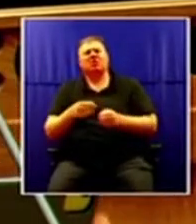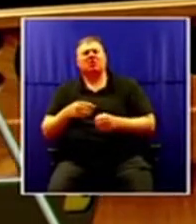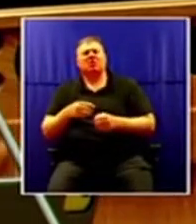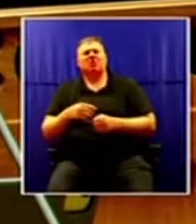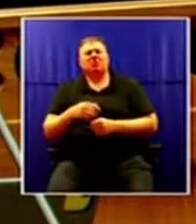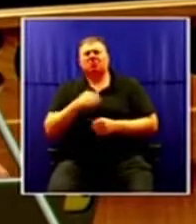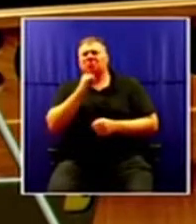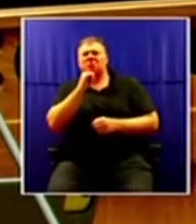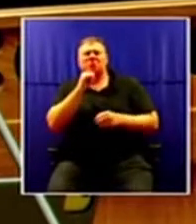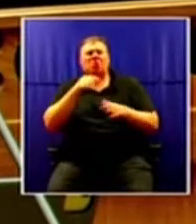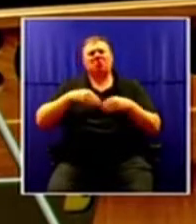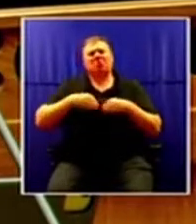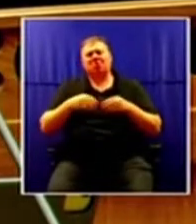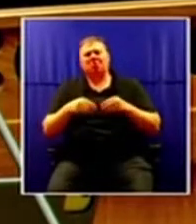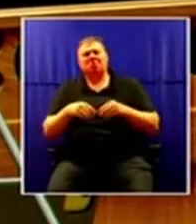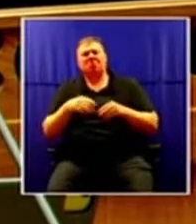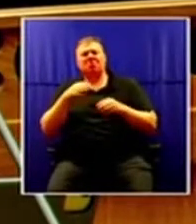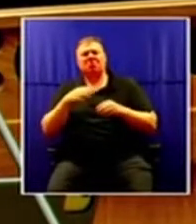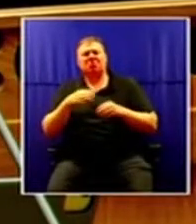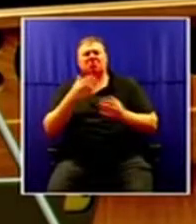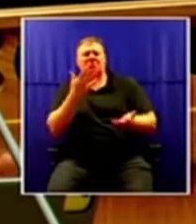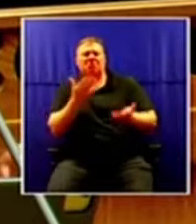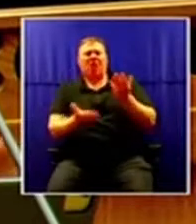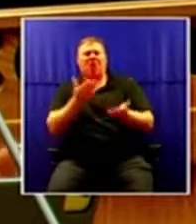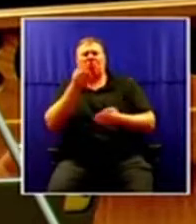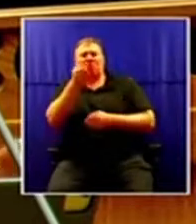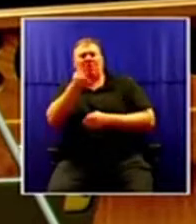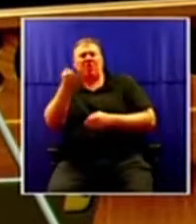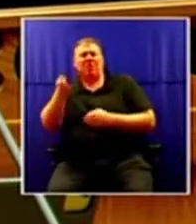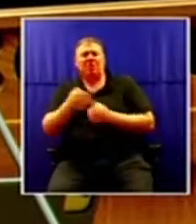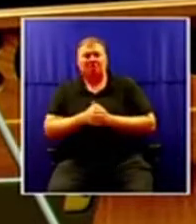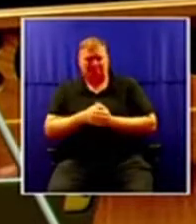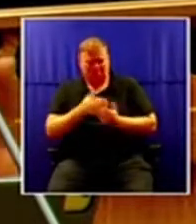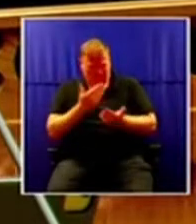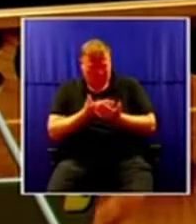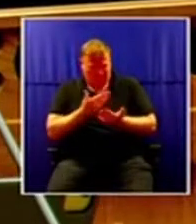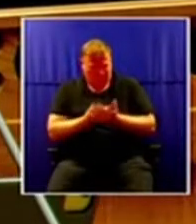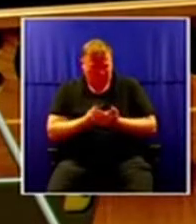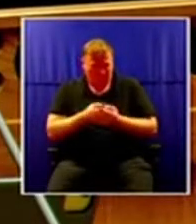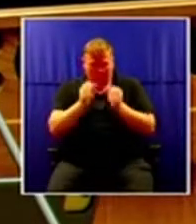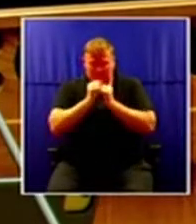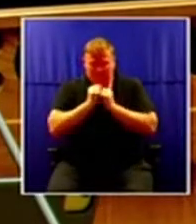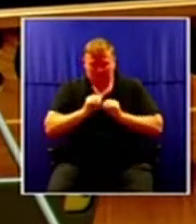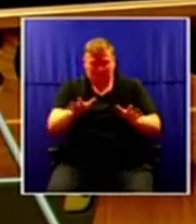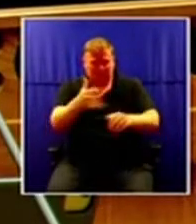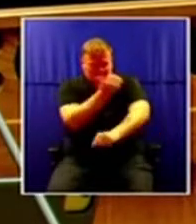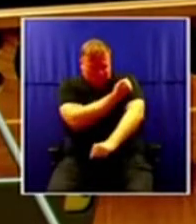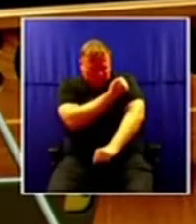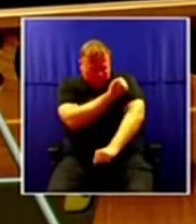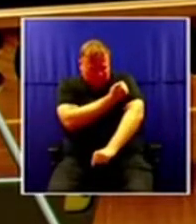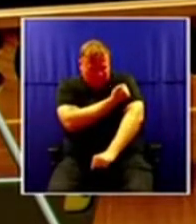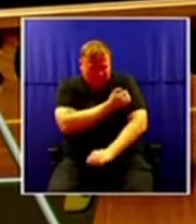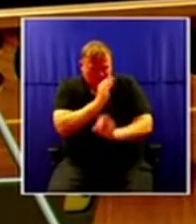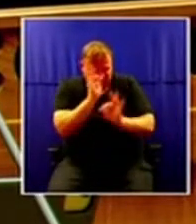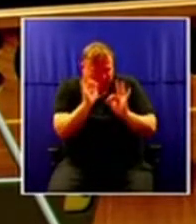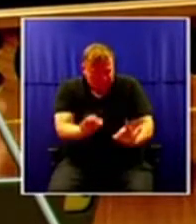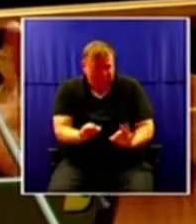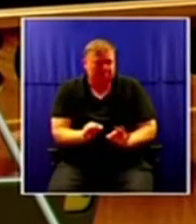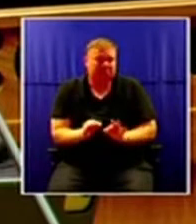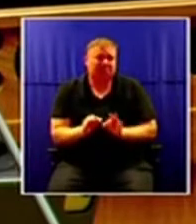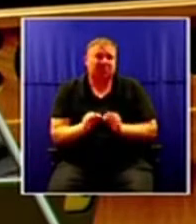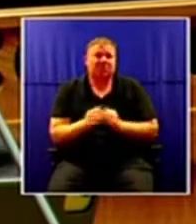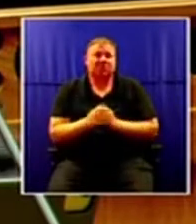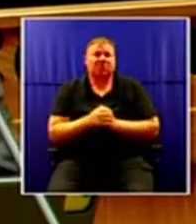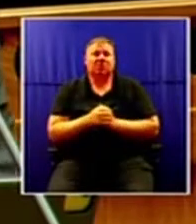are we going to be able to distribute and administer these vaccines? Because